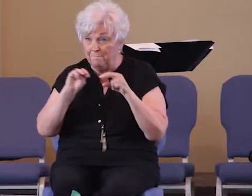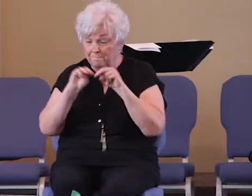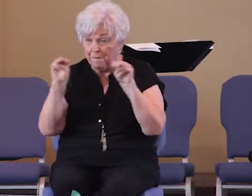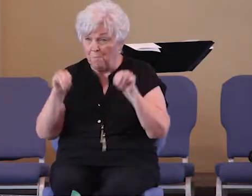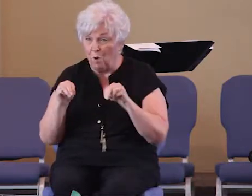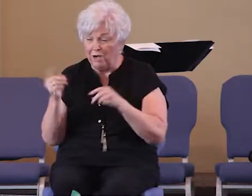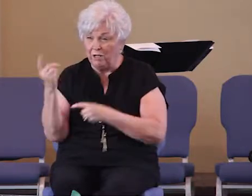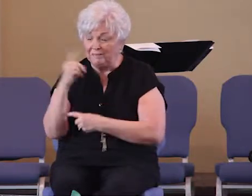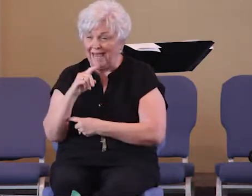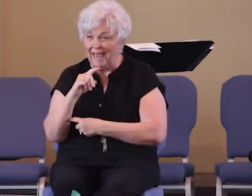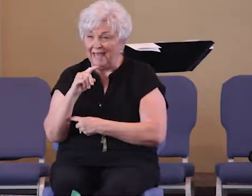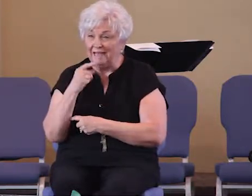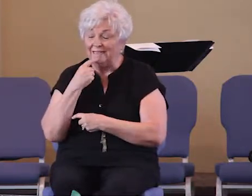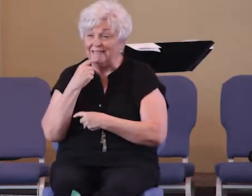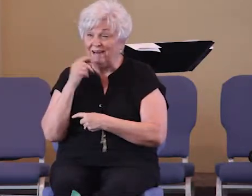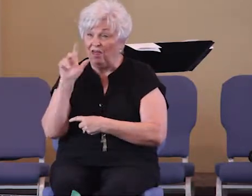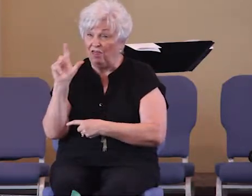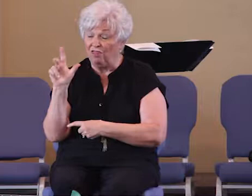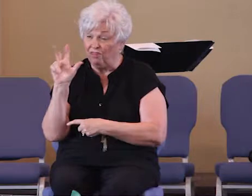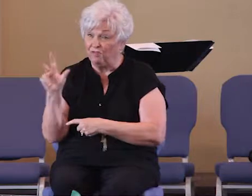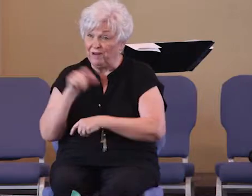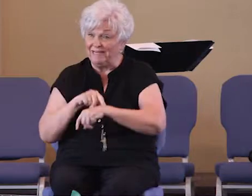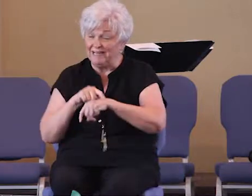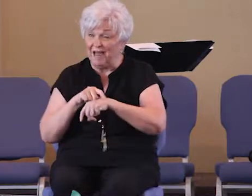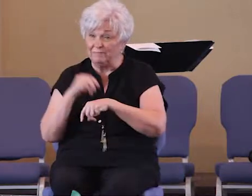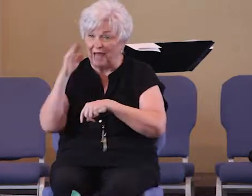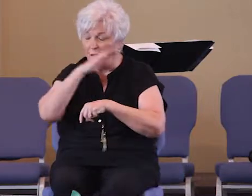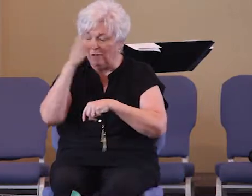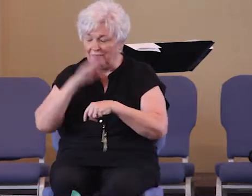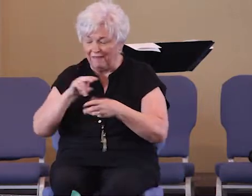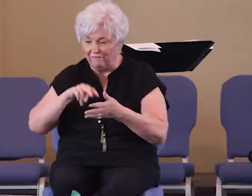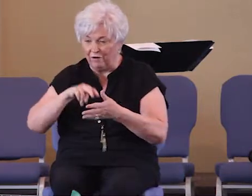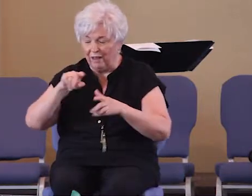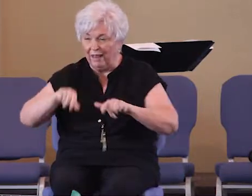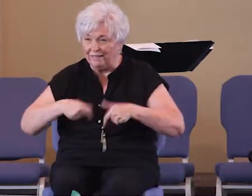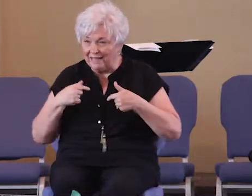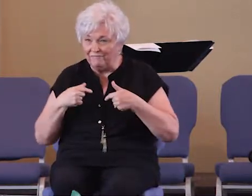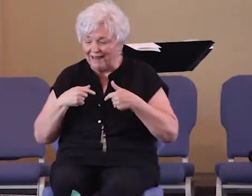Three times. I'll never live down Memorial Day, even though it was Labor Day.